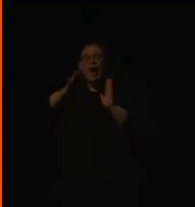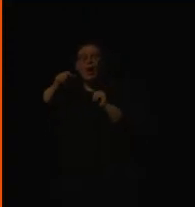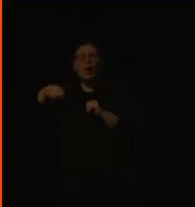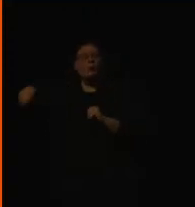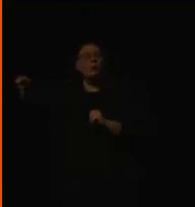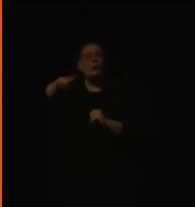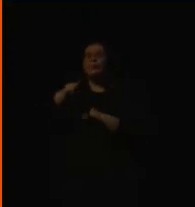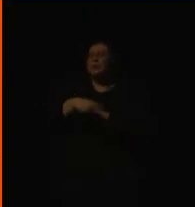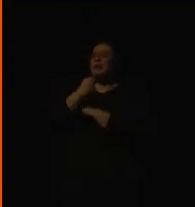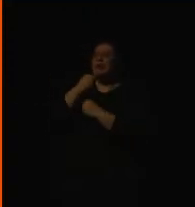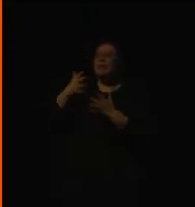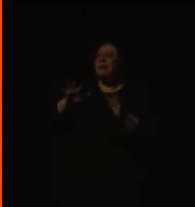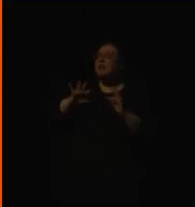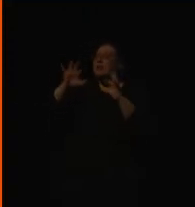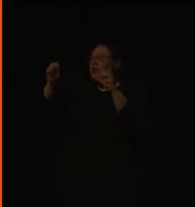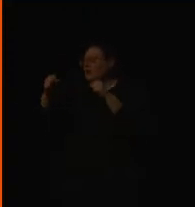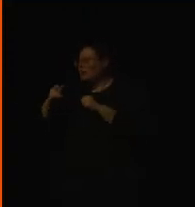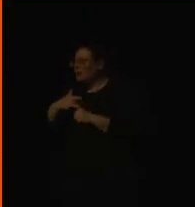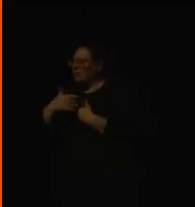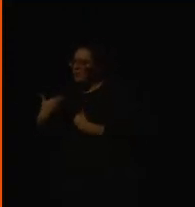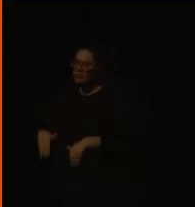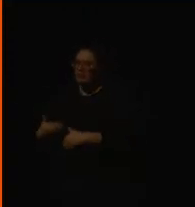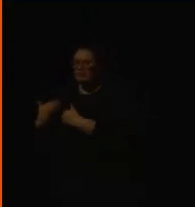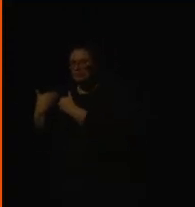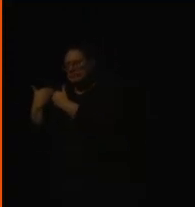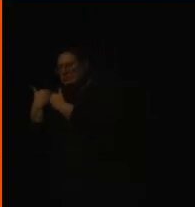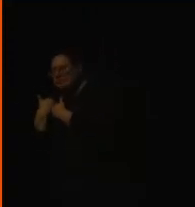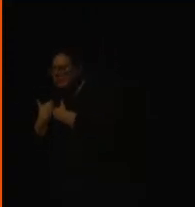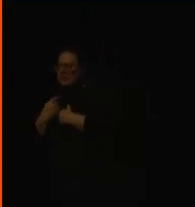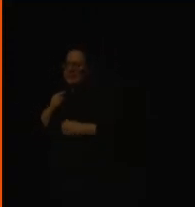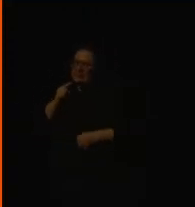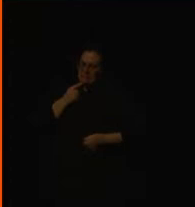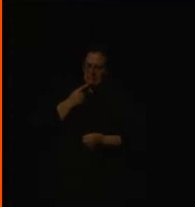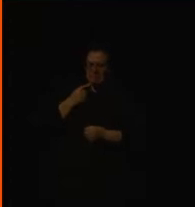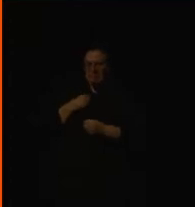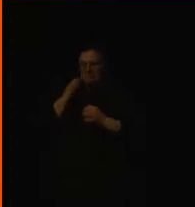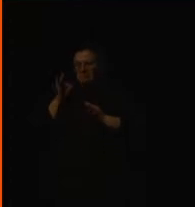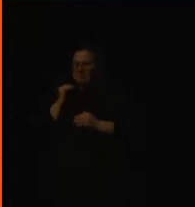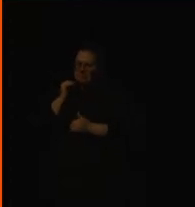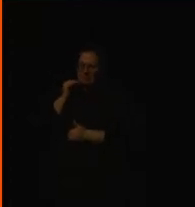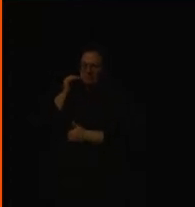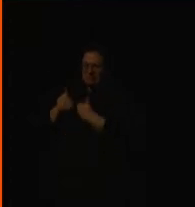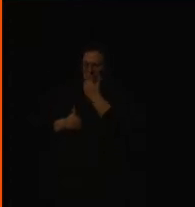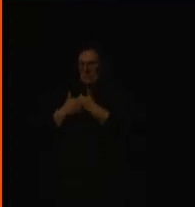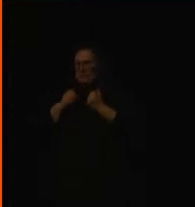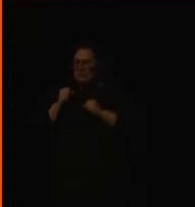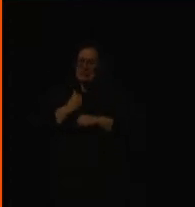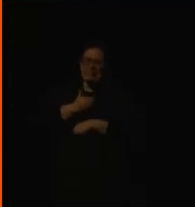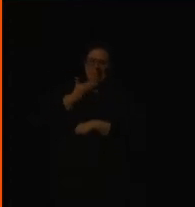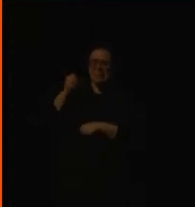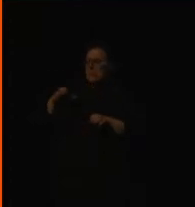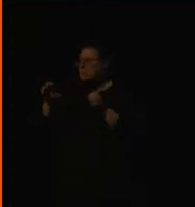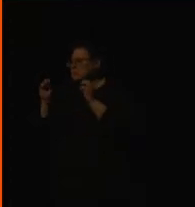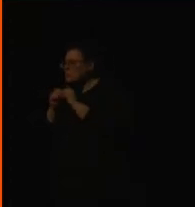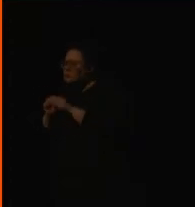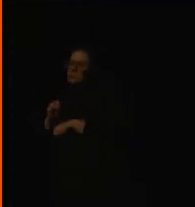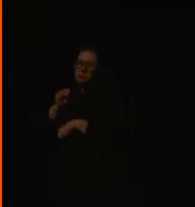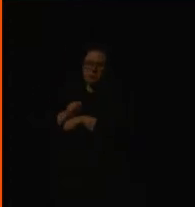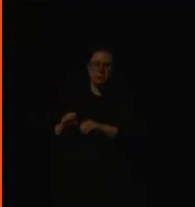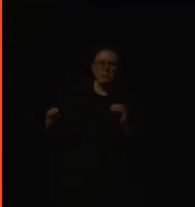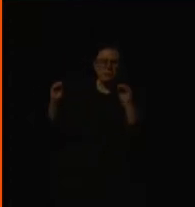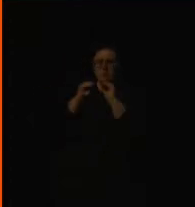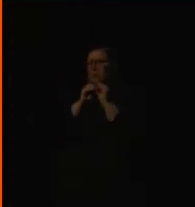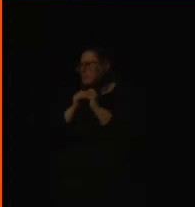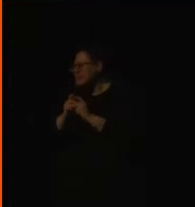leave here today with a heavy burden on your back, with some grim determination to do more, be more, work more, give more, care